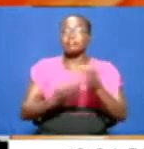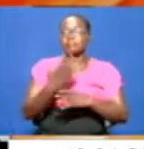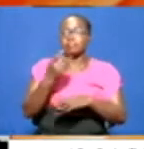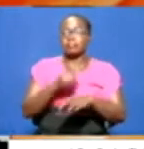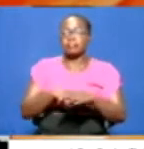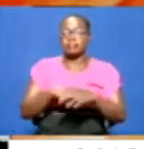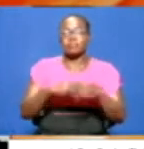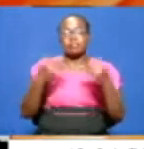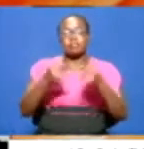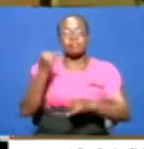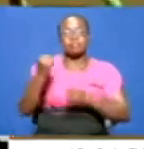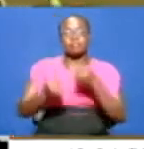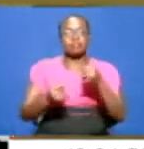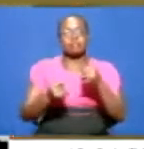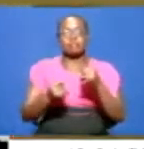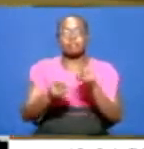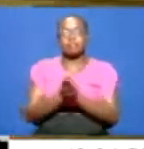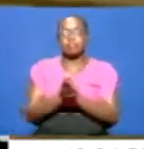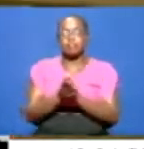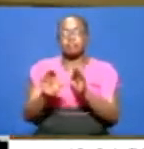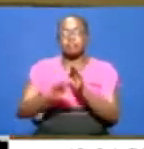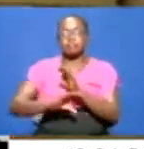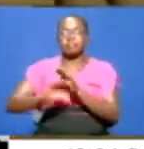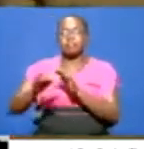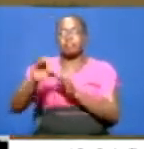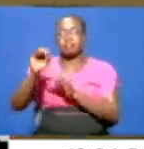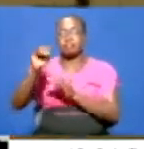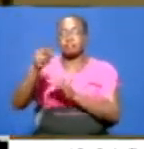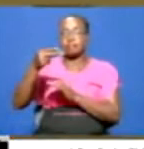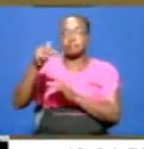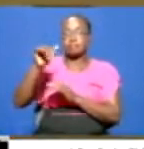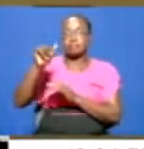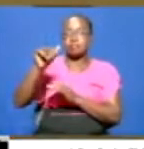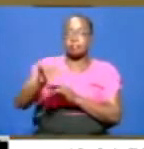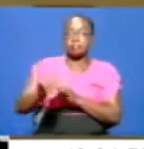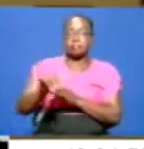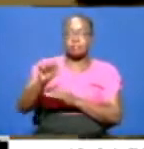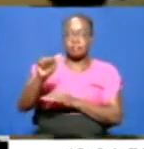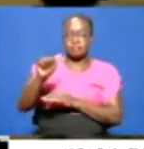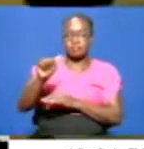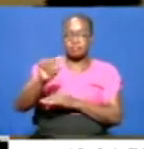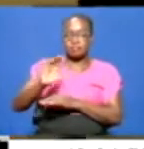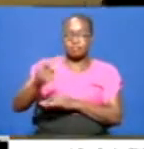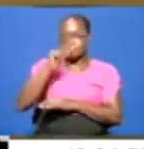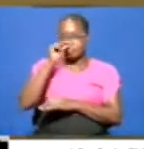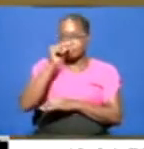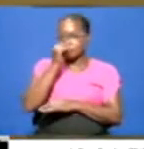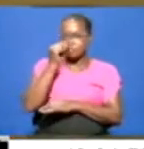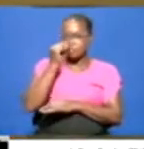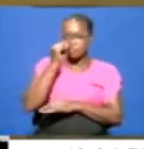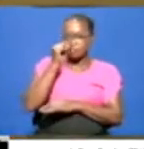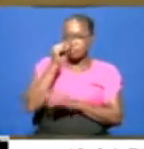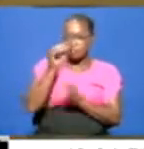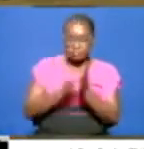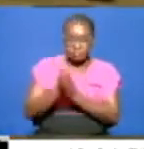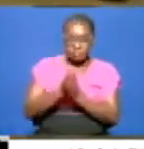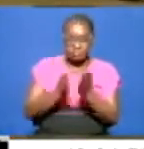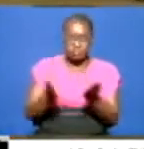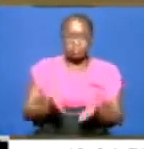ya fainali katika Kaunti Ndogo ya Othaya iliyoandaliwa kwenye uwanja wa Othaya Kaunti ya Nyeri kwa lengo la kuwapa moyo vijana kupitia